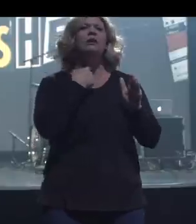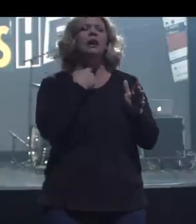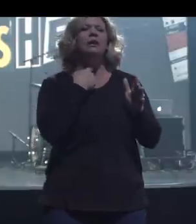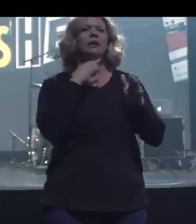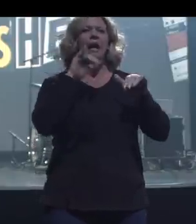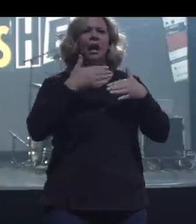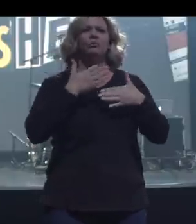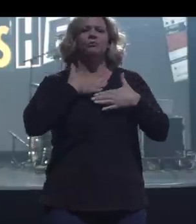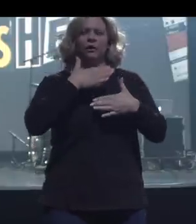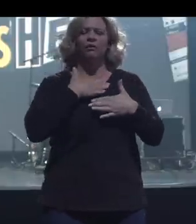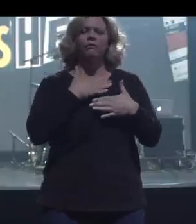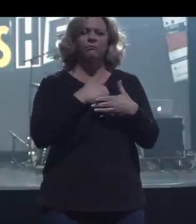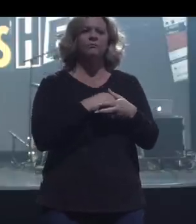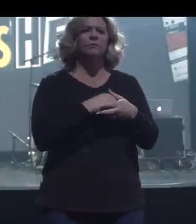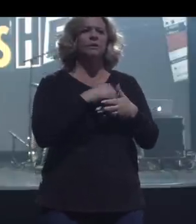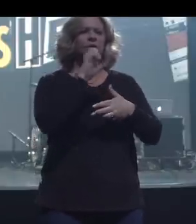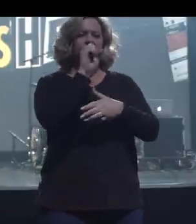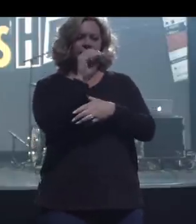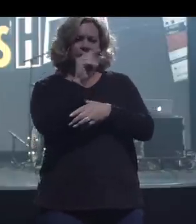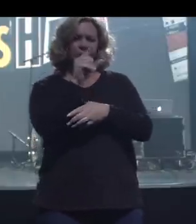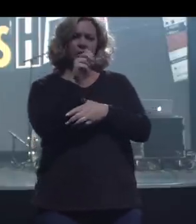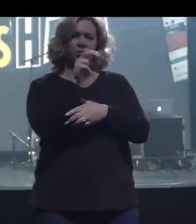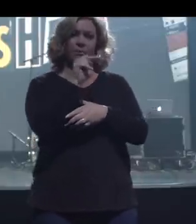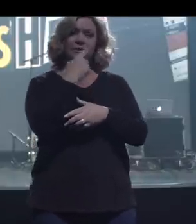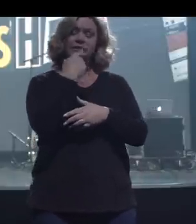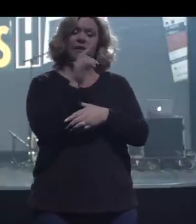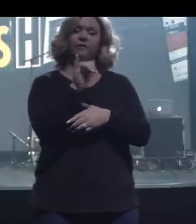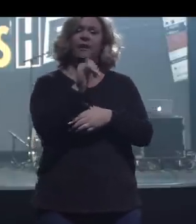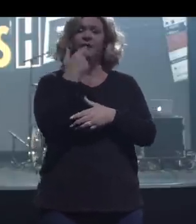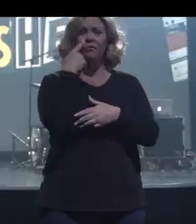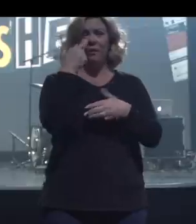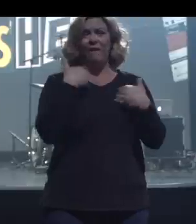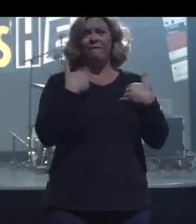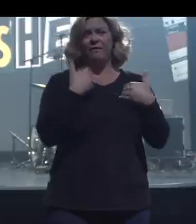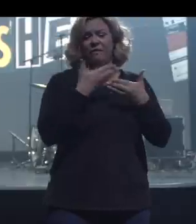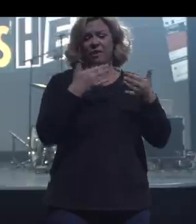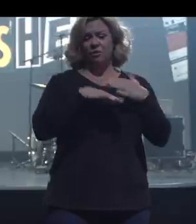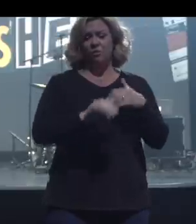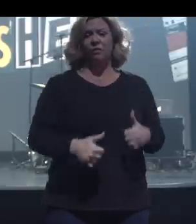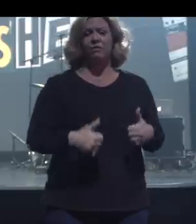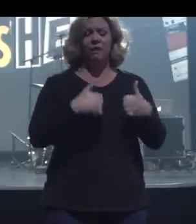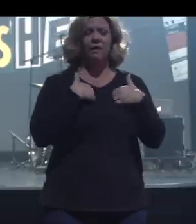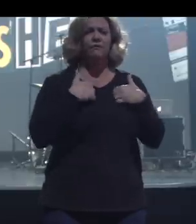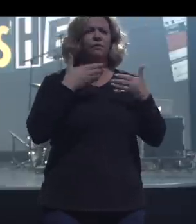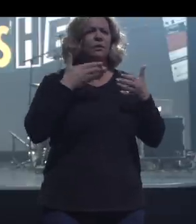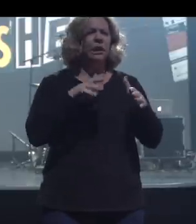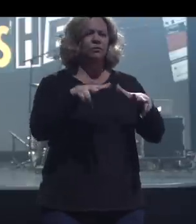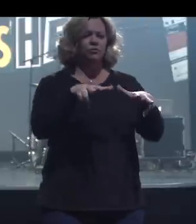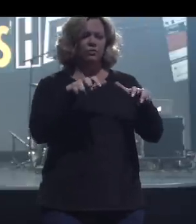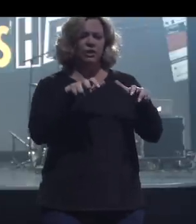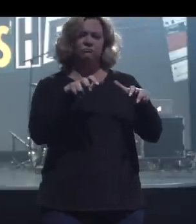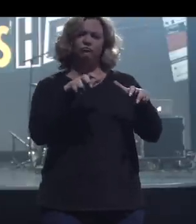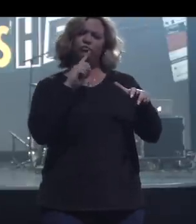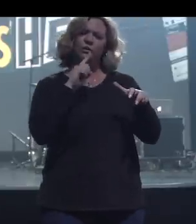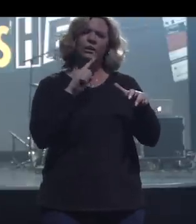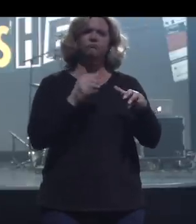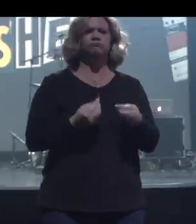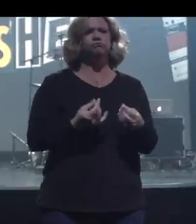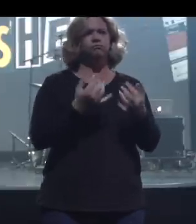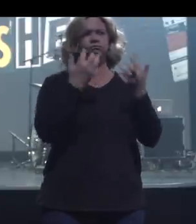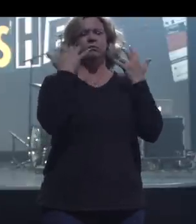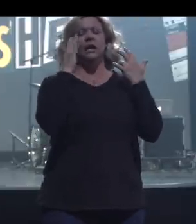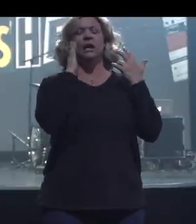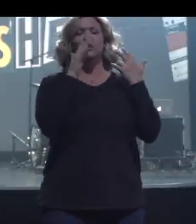get breath. And so Solomon says, if you have this thing in your life where you let greed take over, it will suck